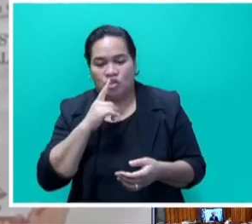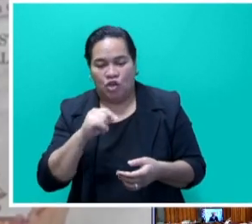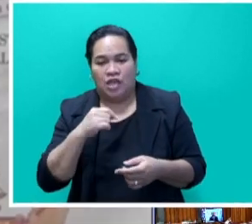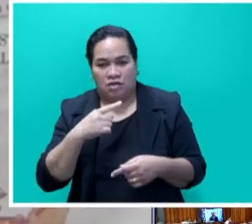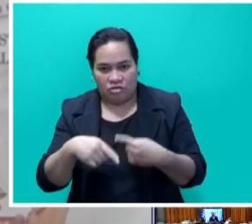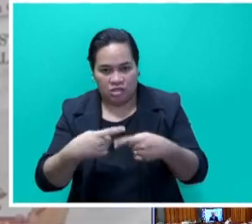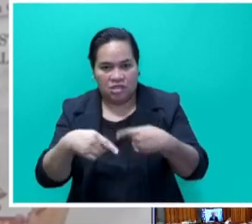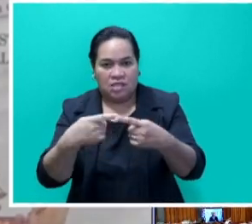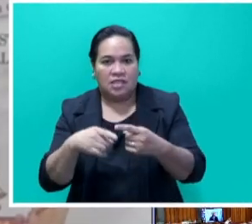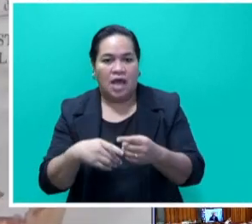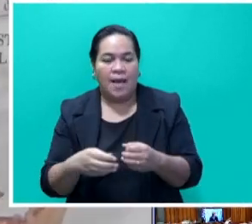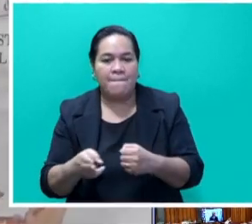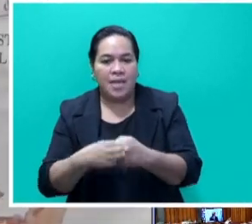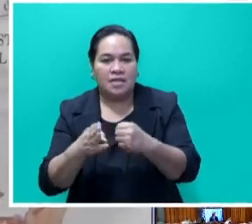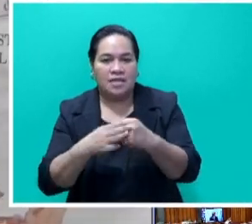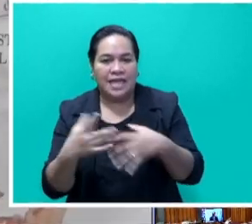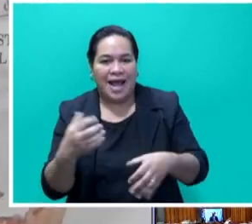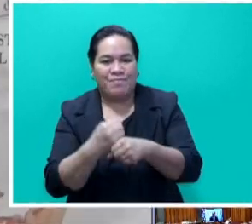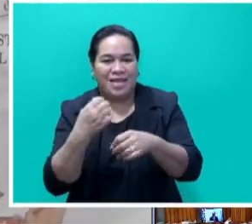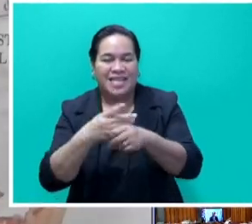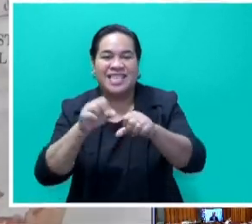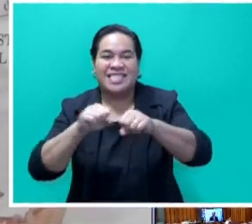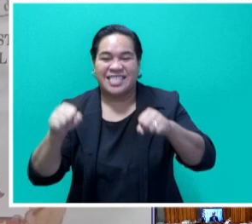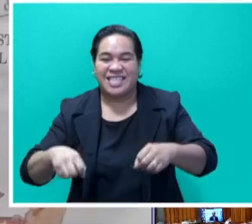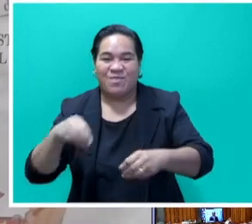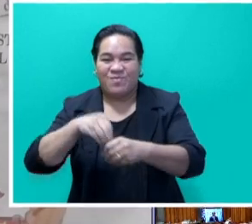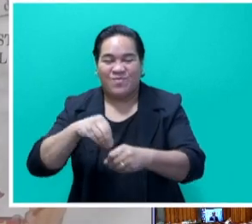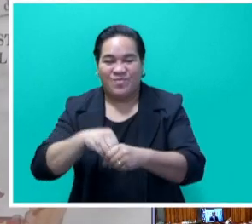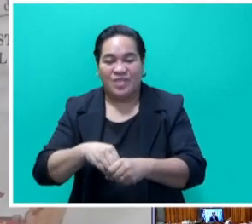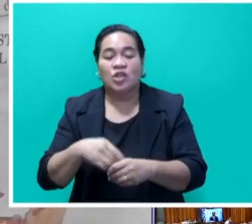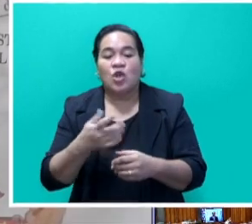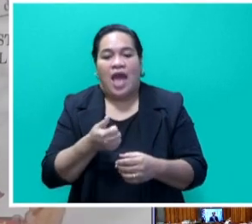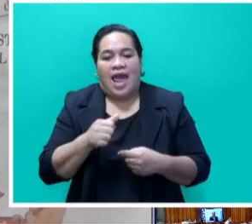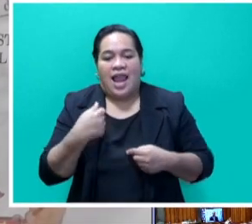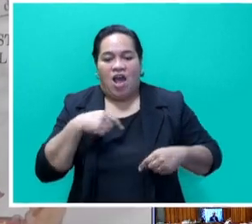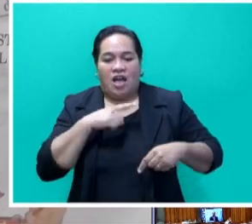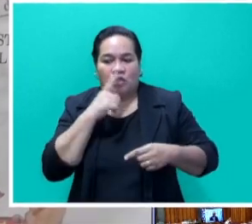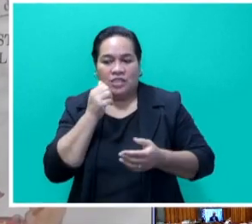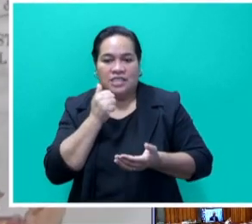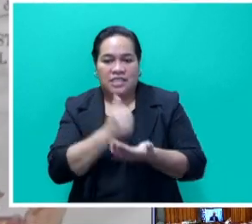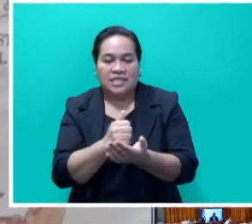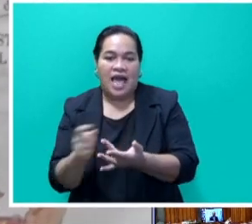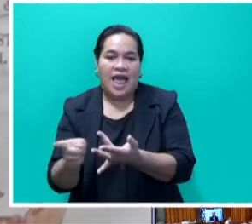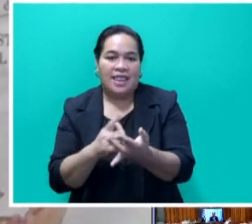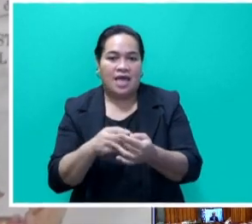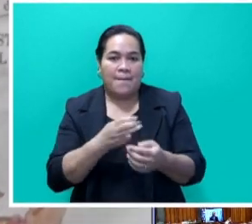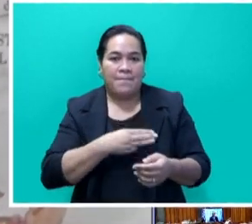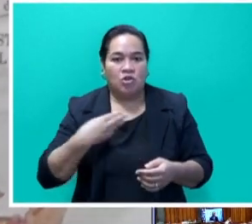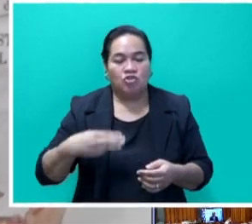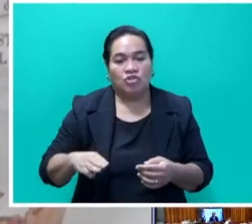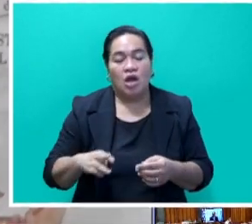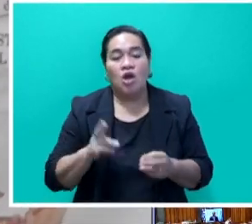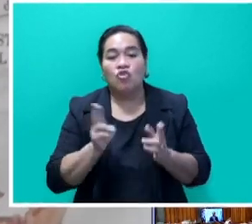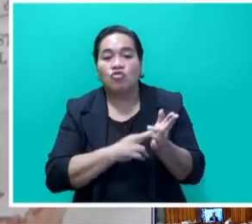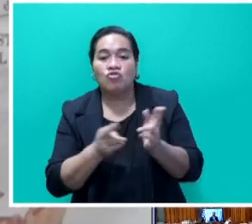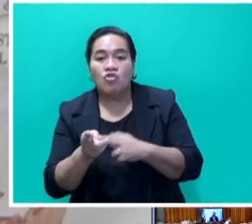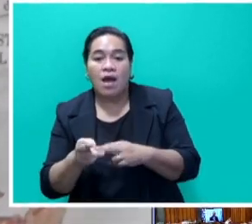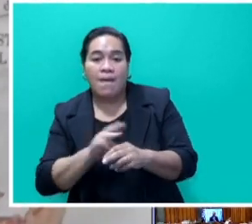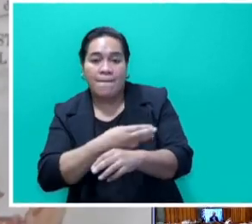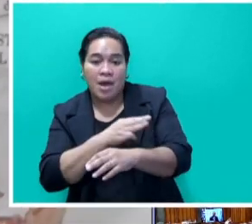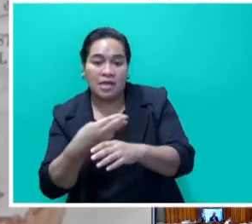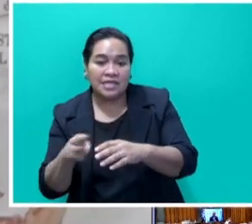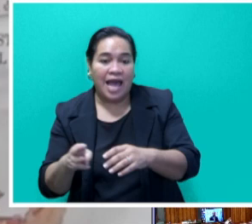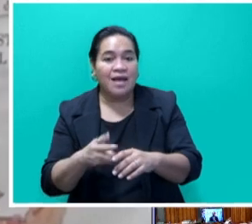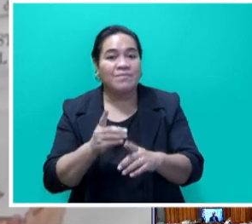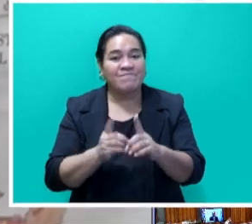consistent maintenance and updating of the system. This has allowed us to assist other ministries, Ministry of Rural and Maritime Development and